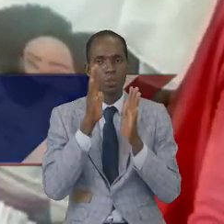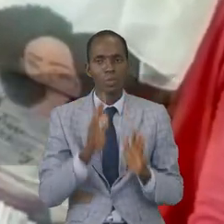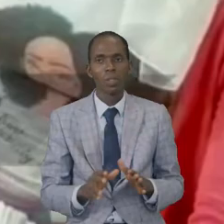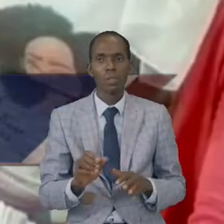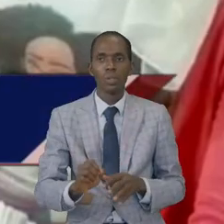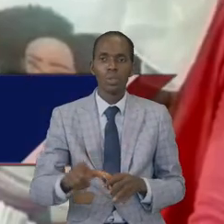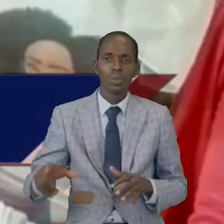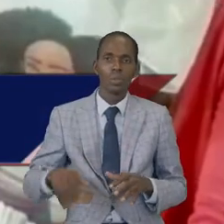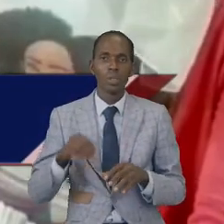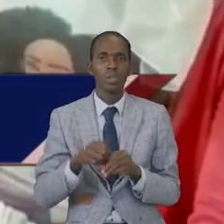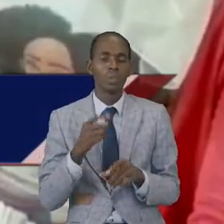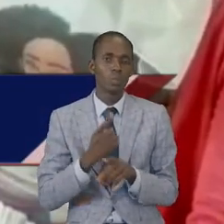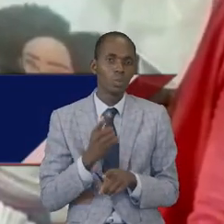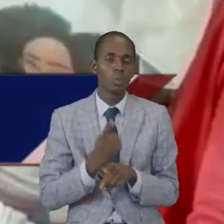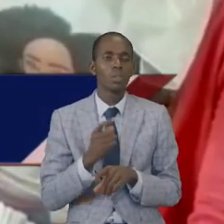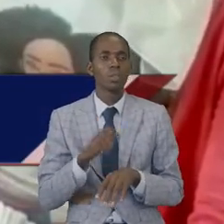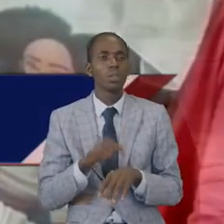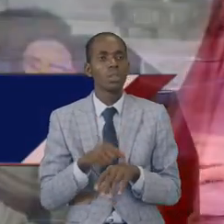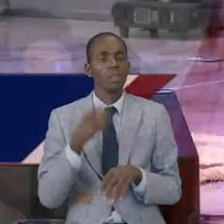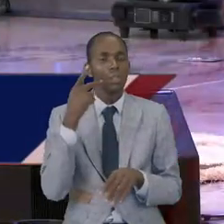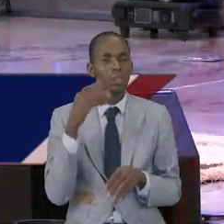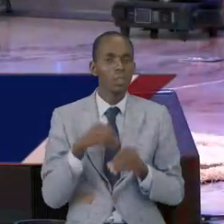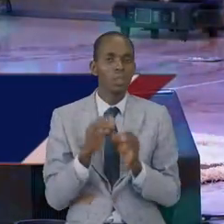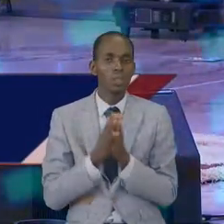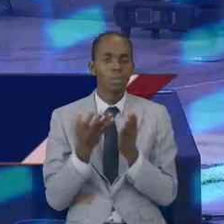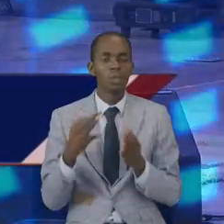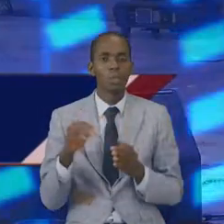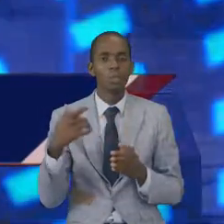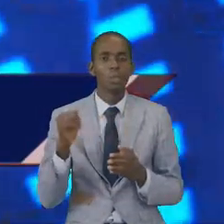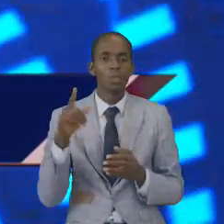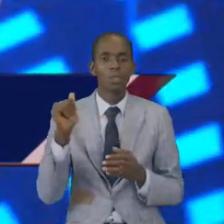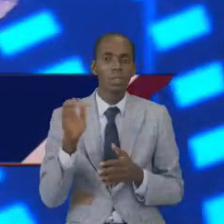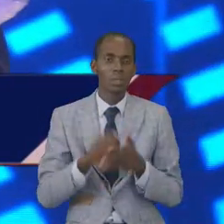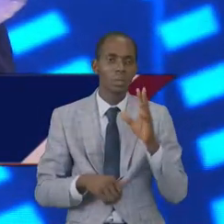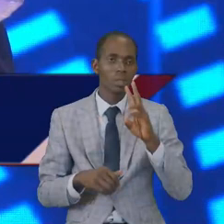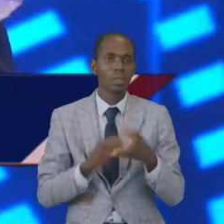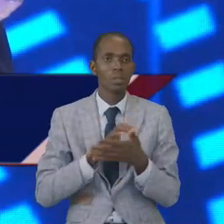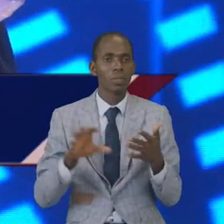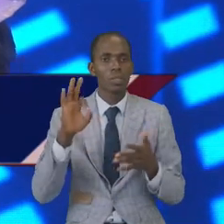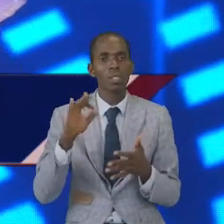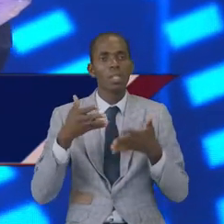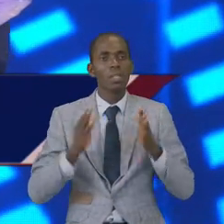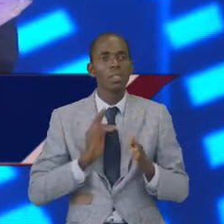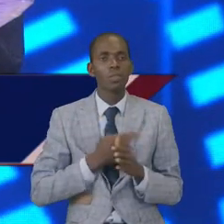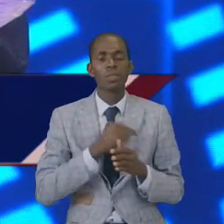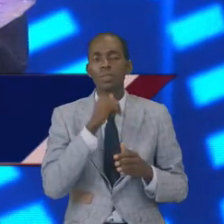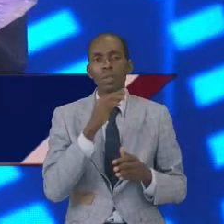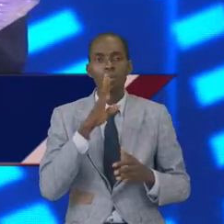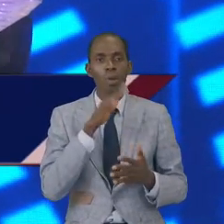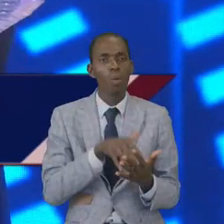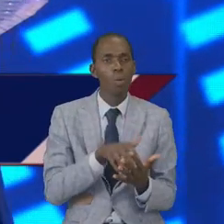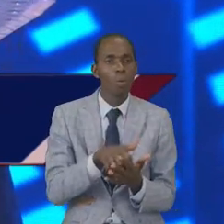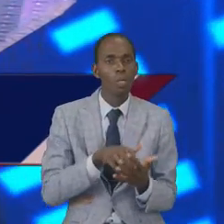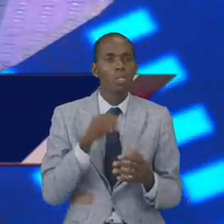In Galatians chapter 6, we're reading from verse 9. It says, let us not be weary in well